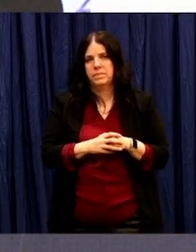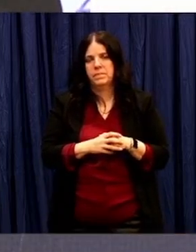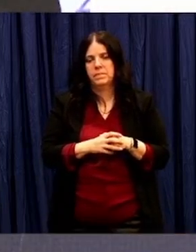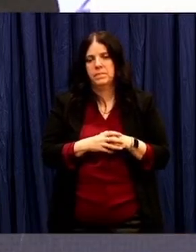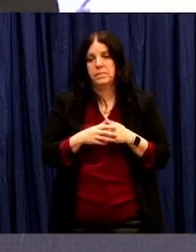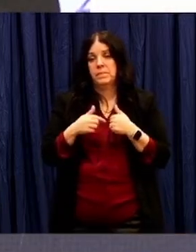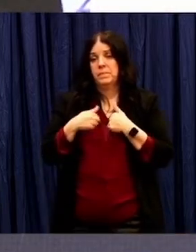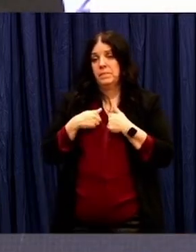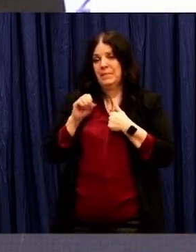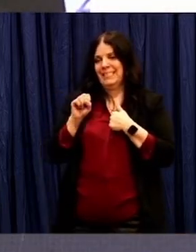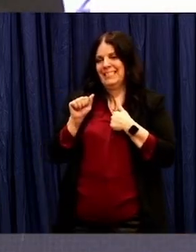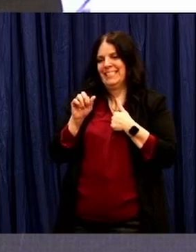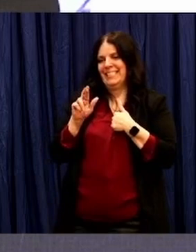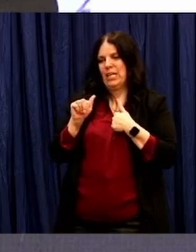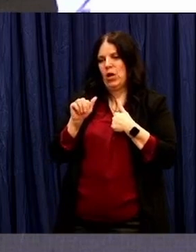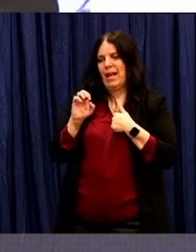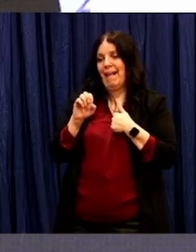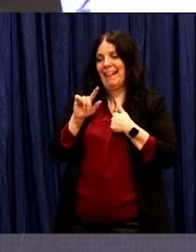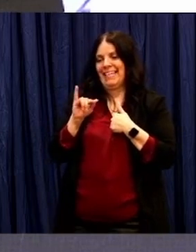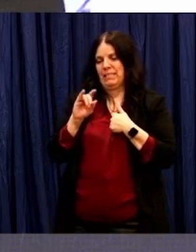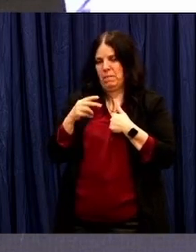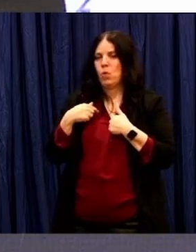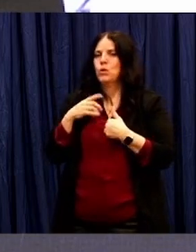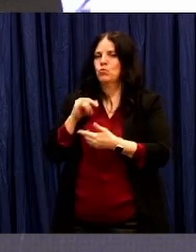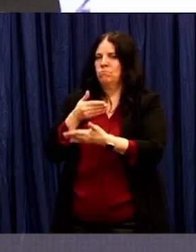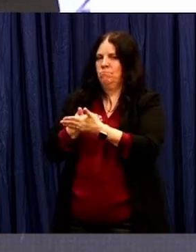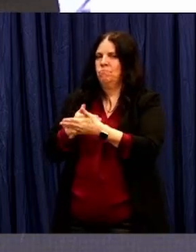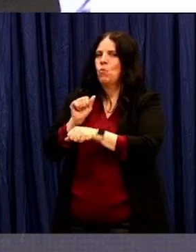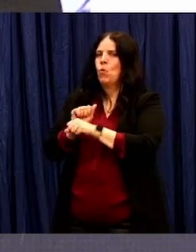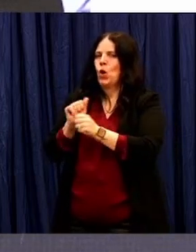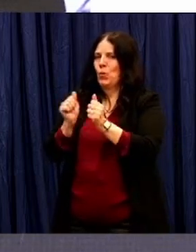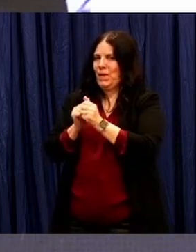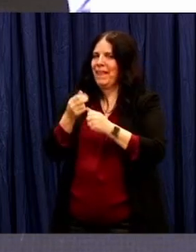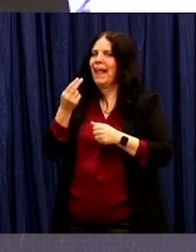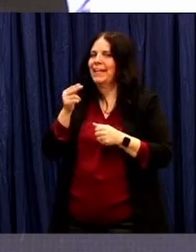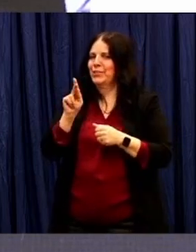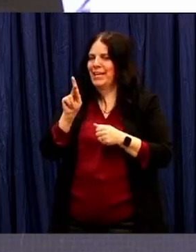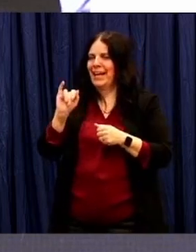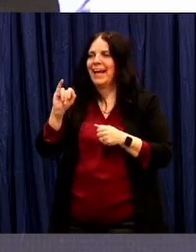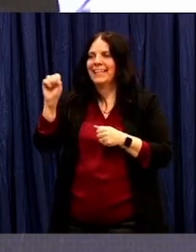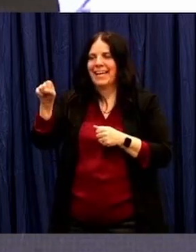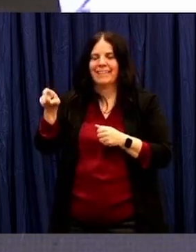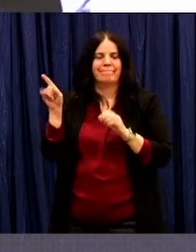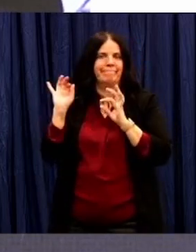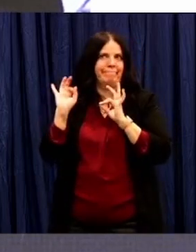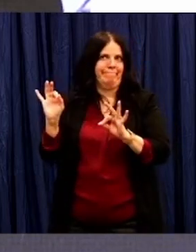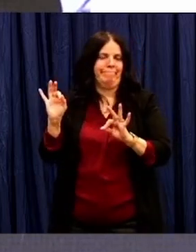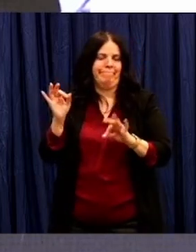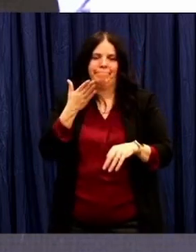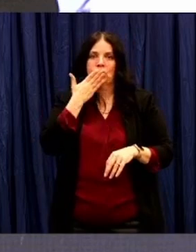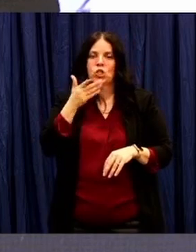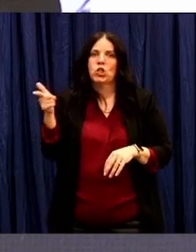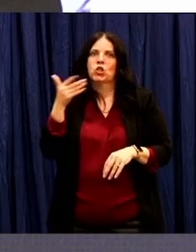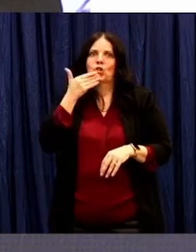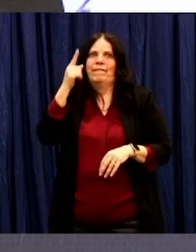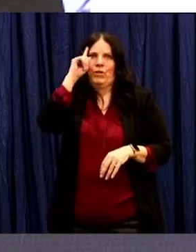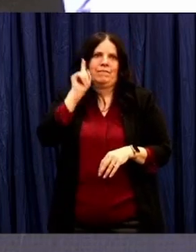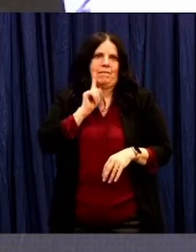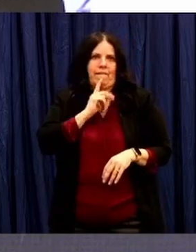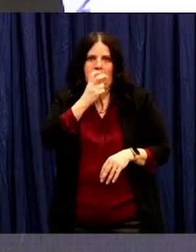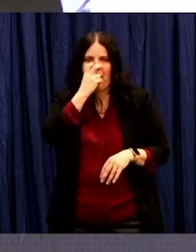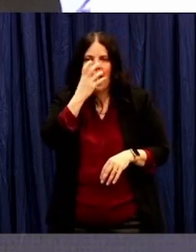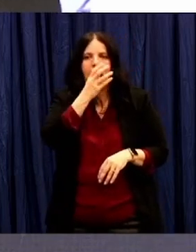This is Sarahelizabeth. We certainly collaborate closely with the Helen Keller Institute. Excellent resource for folks who are deafblind and have